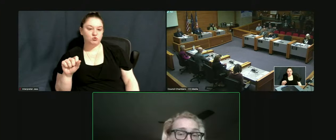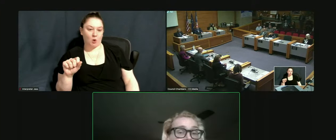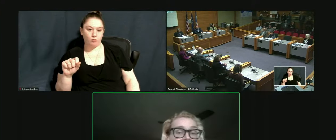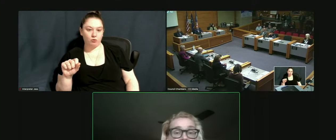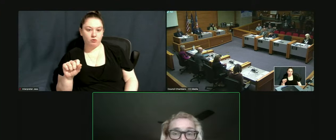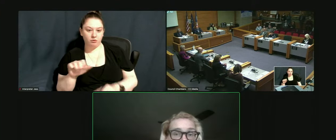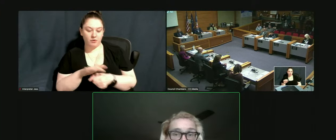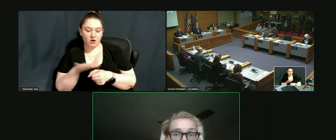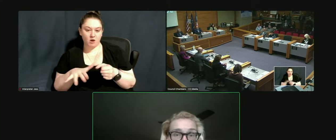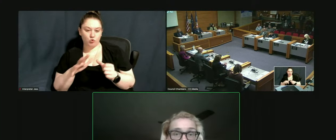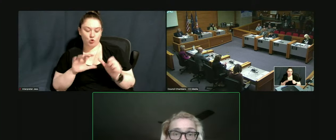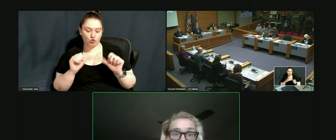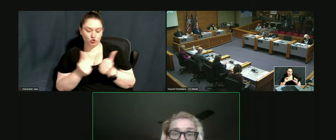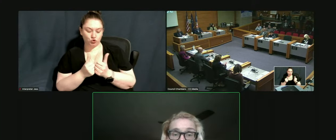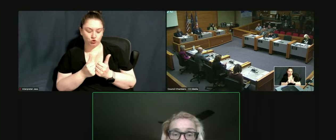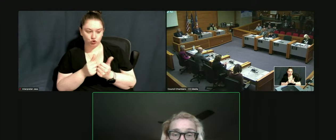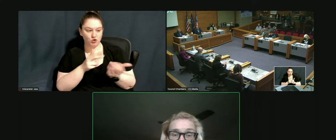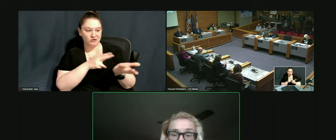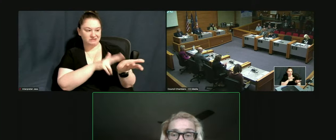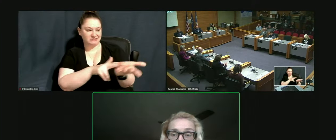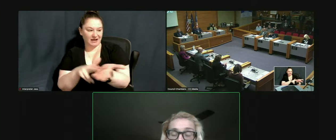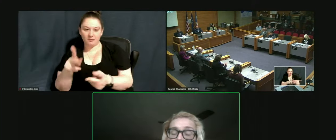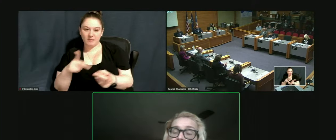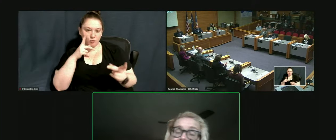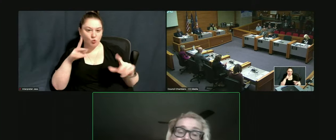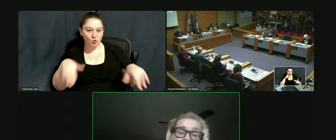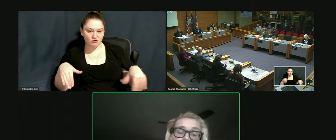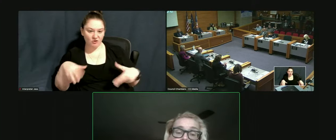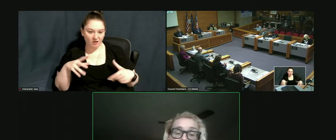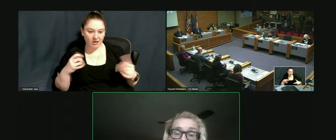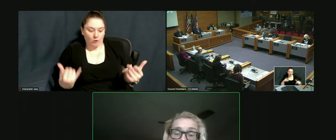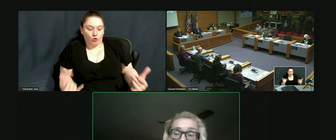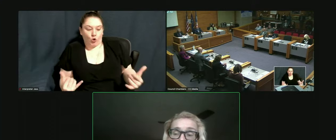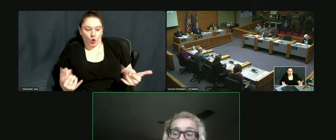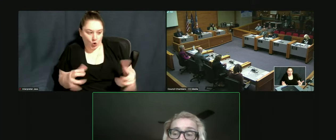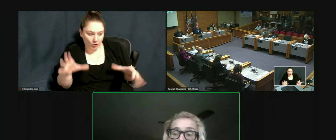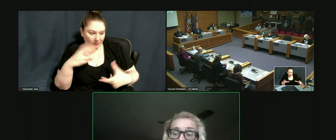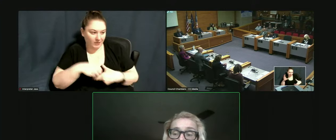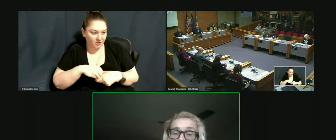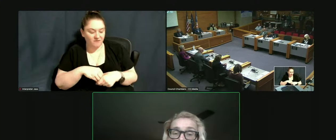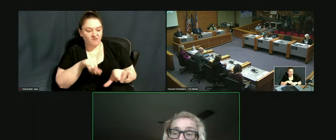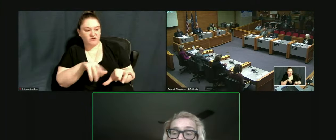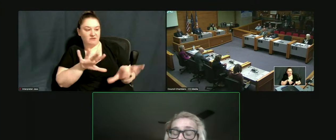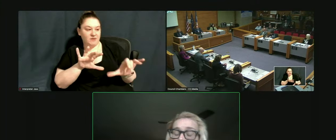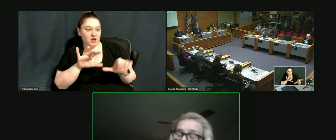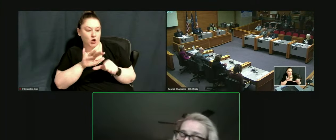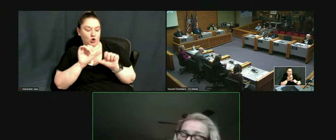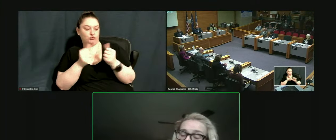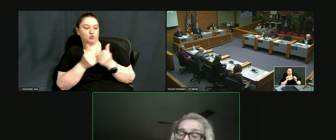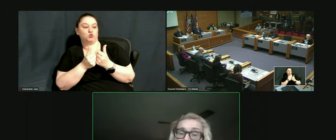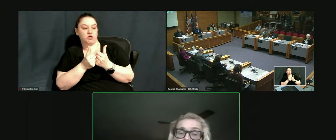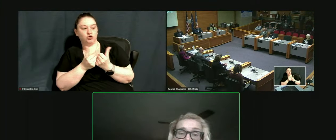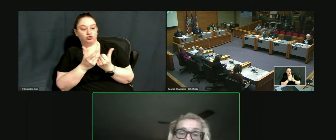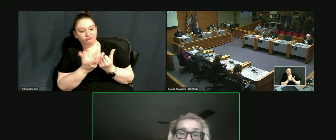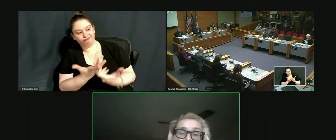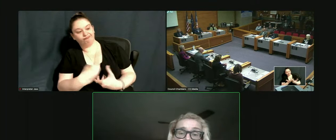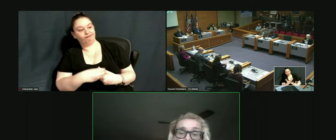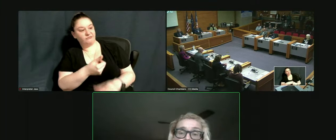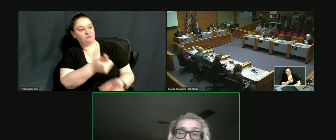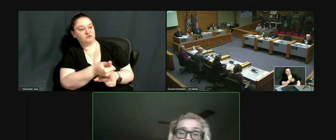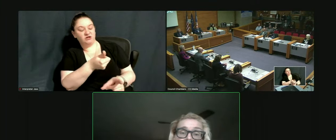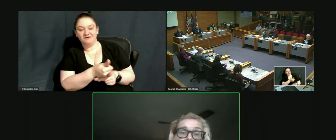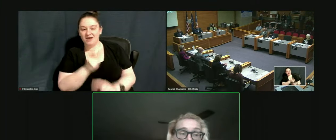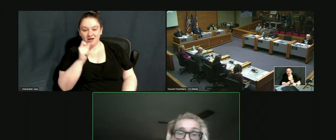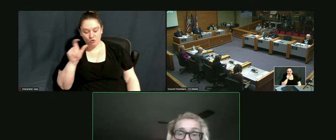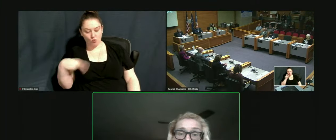not currently active in their neighborhood associations. This is not only an opportunity for South Salem residents and business